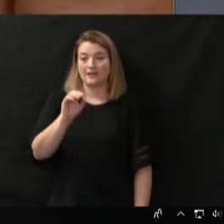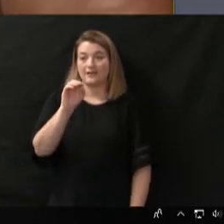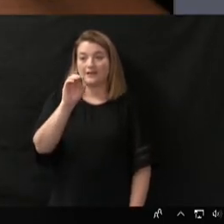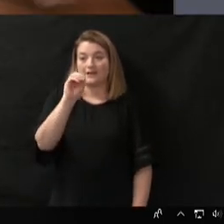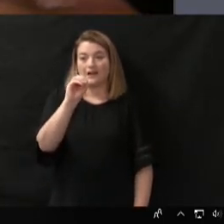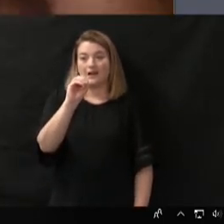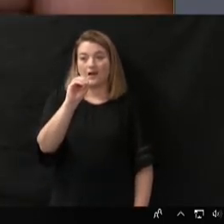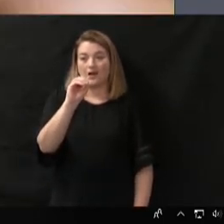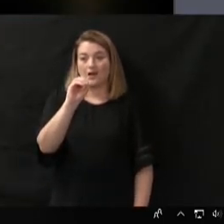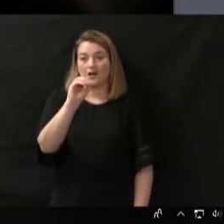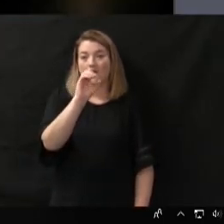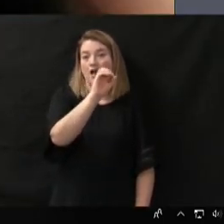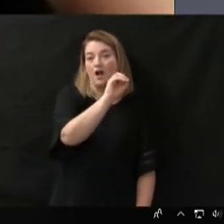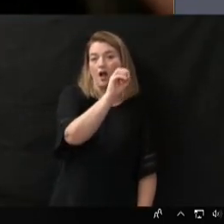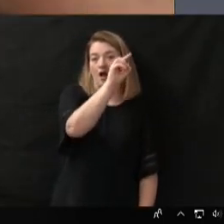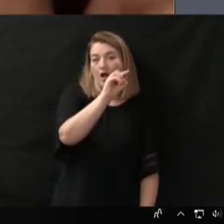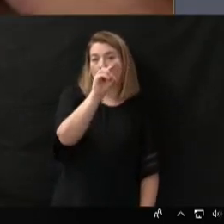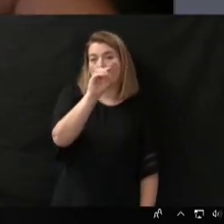Ah,